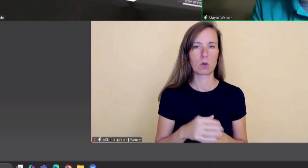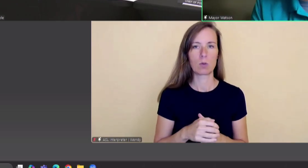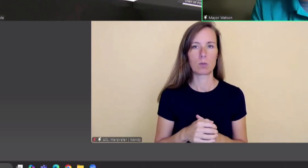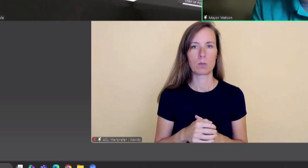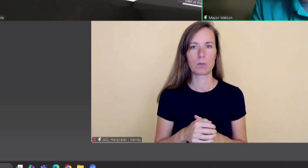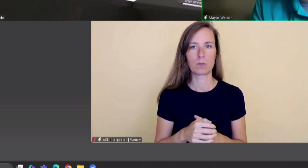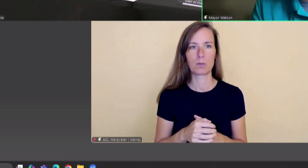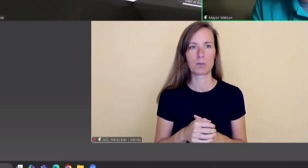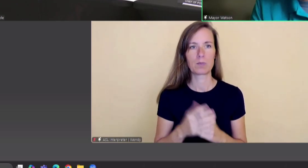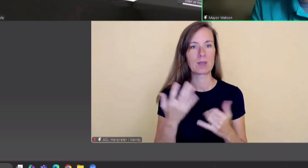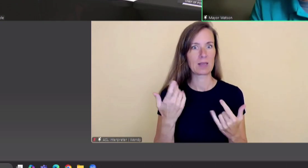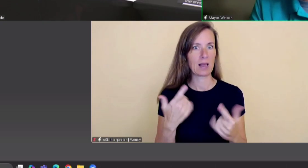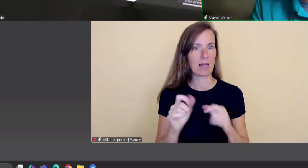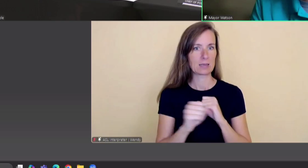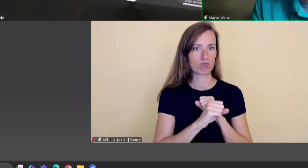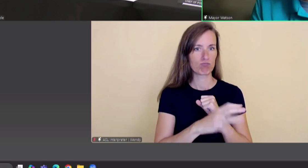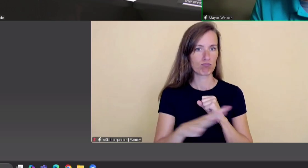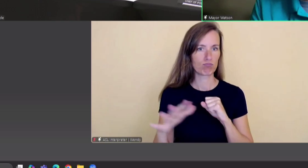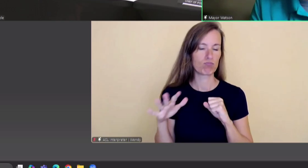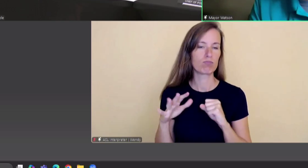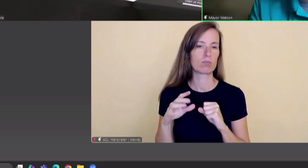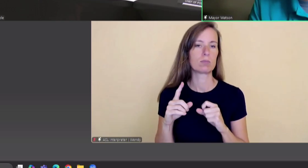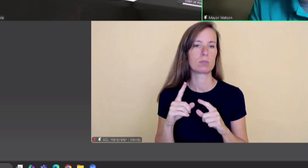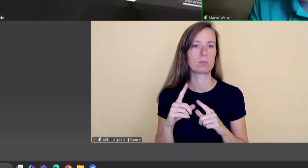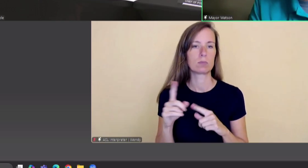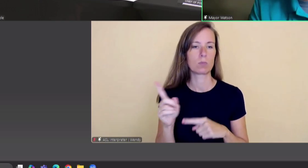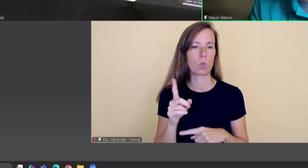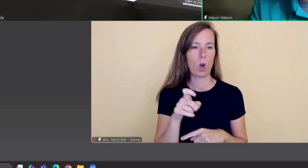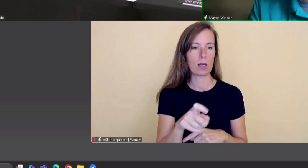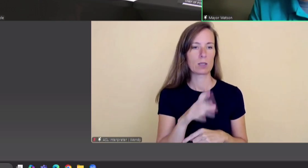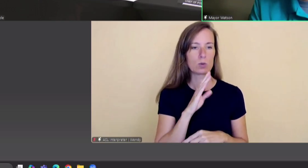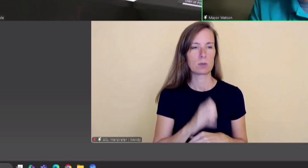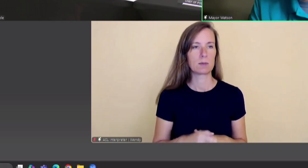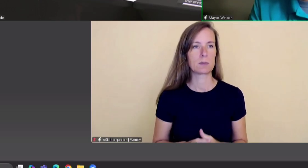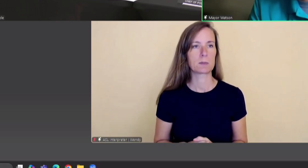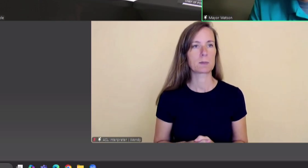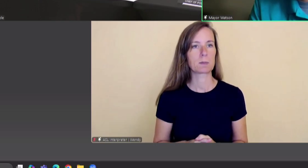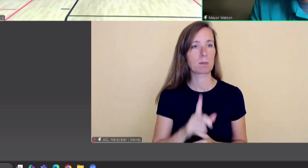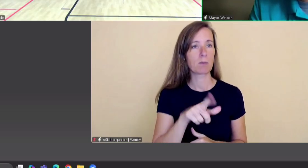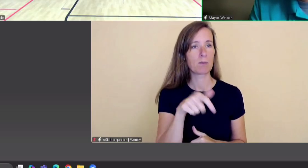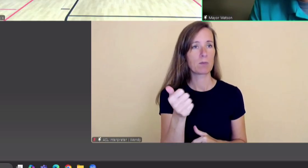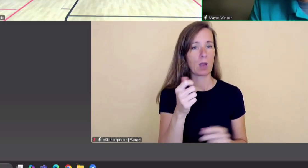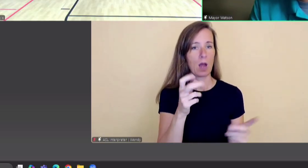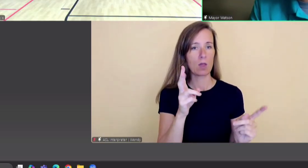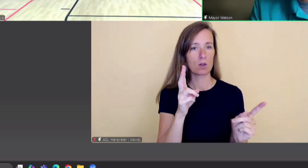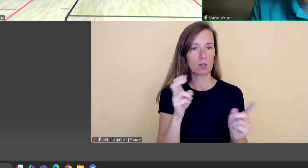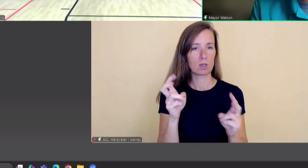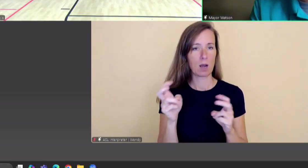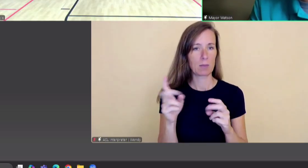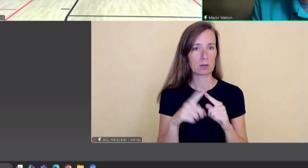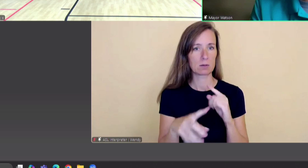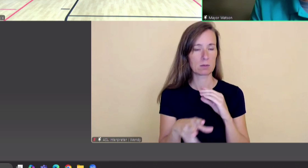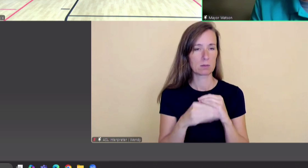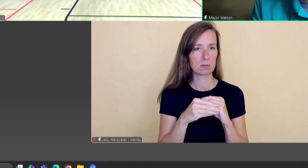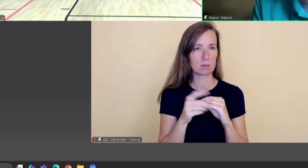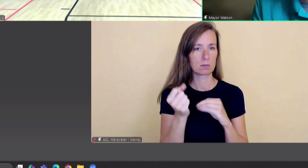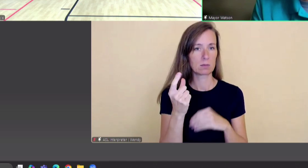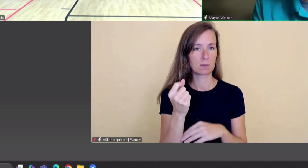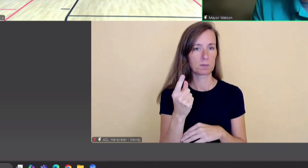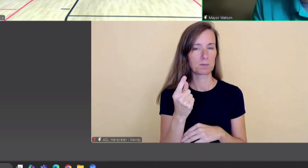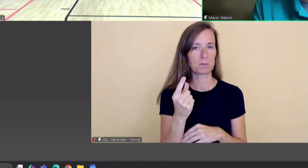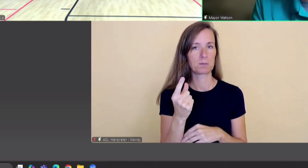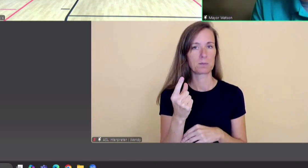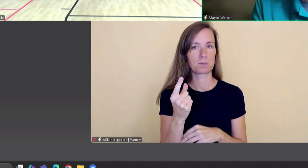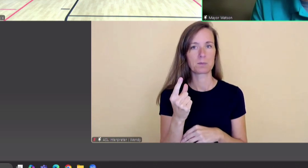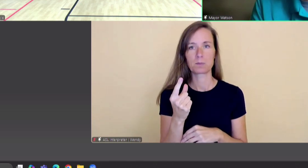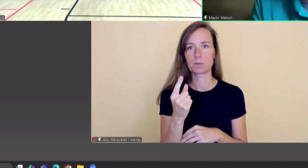that advertised everywhere it needs to be. Are there other items for the 11th? And including, is there